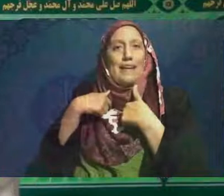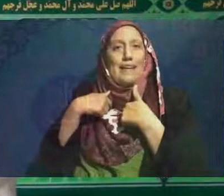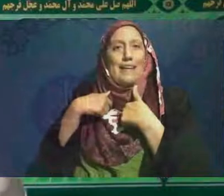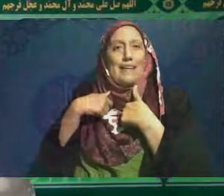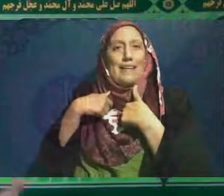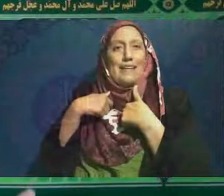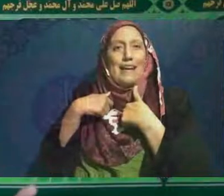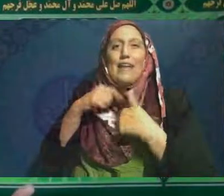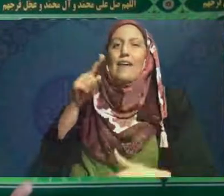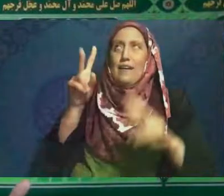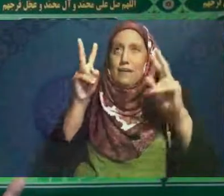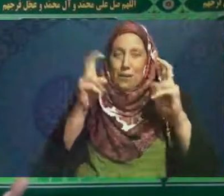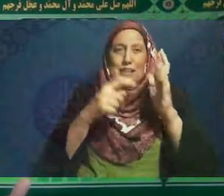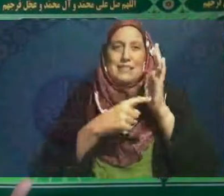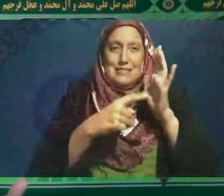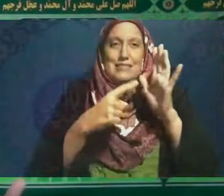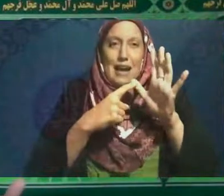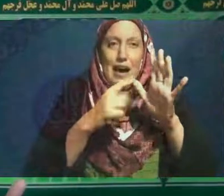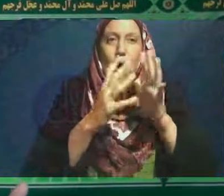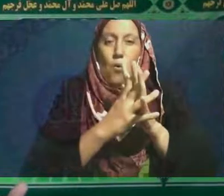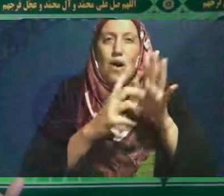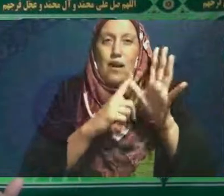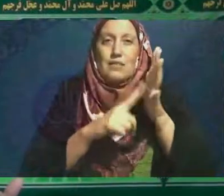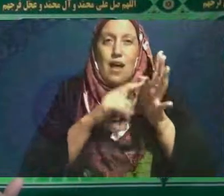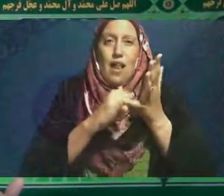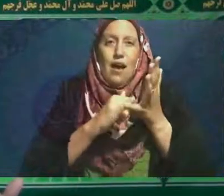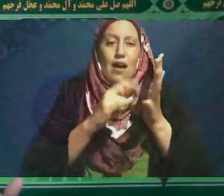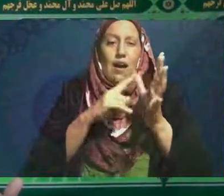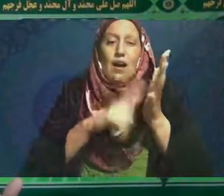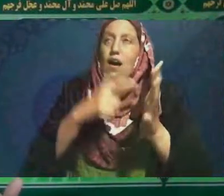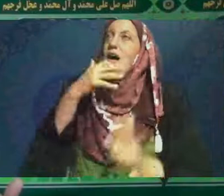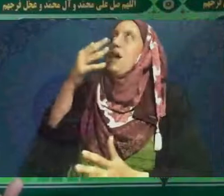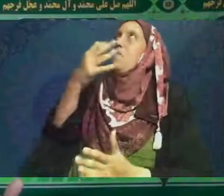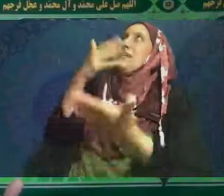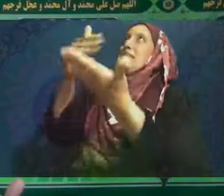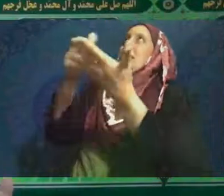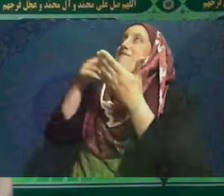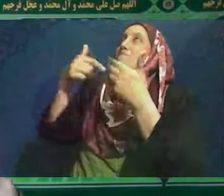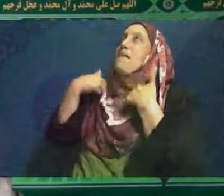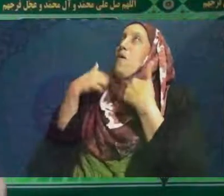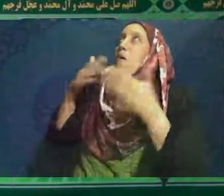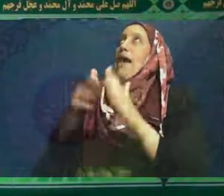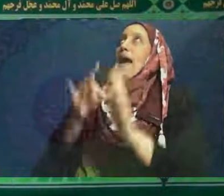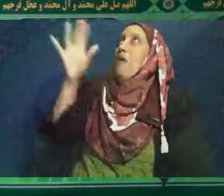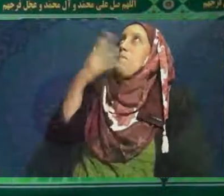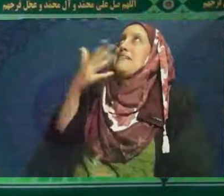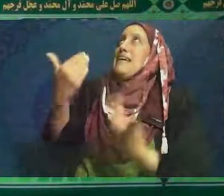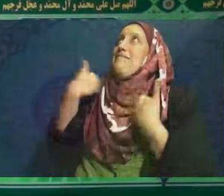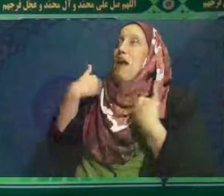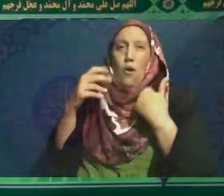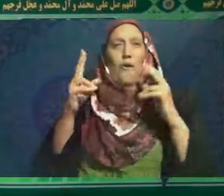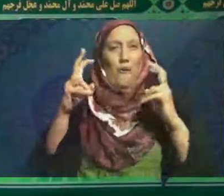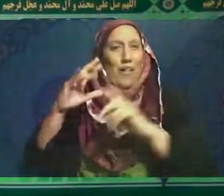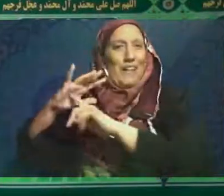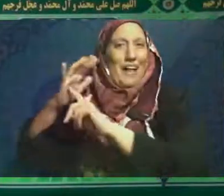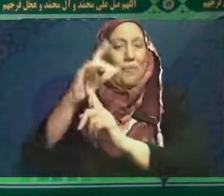means provided to him by the helicopter. The helicopter, all those rescuers who are dropping the rope and